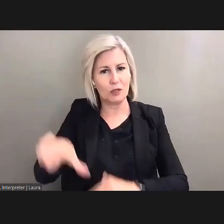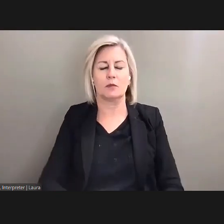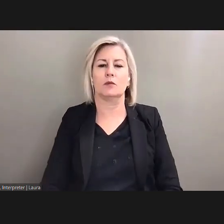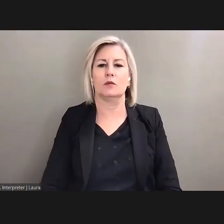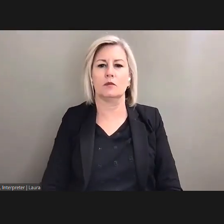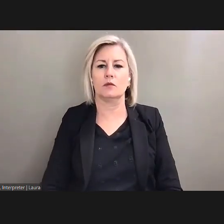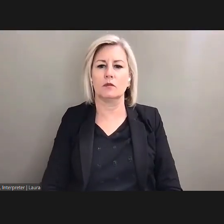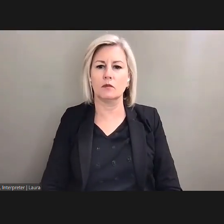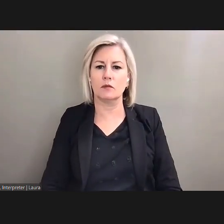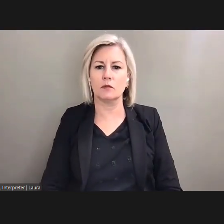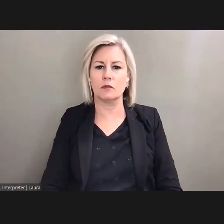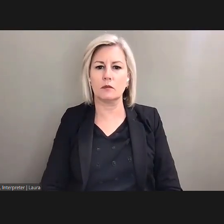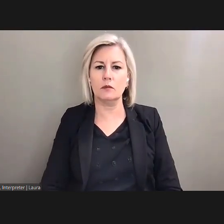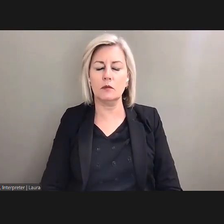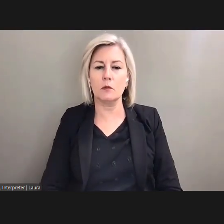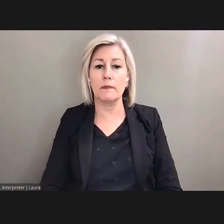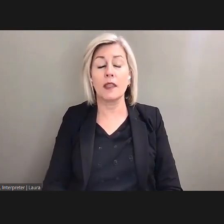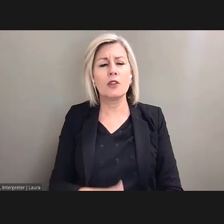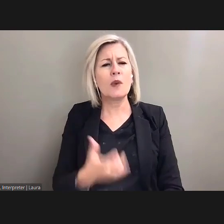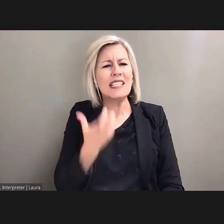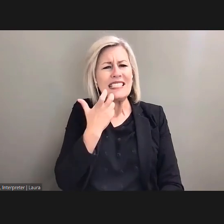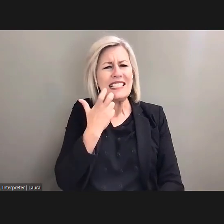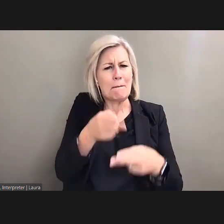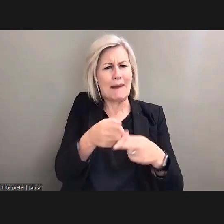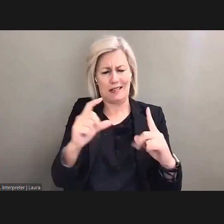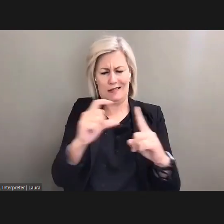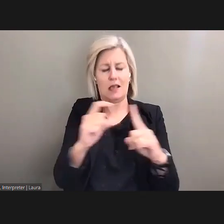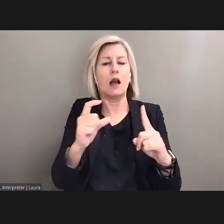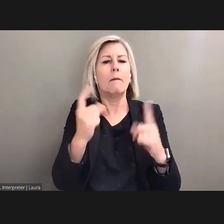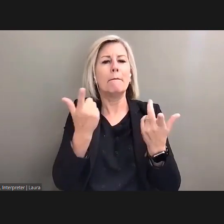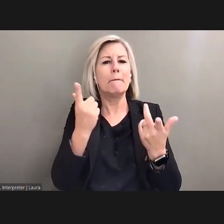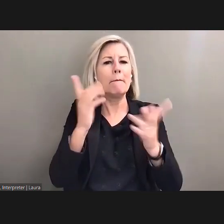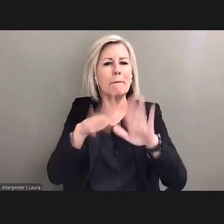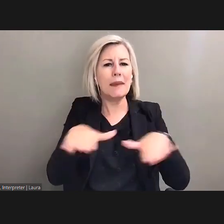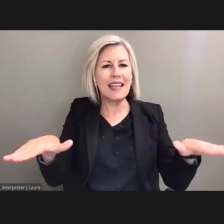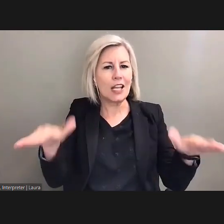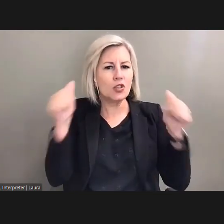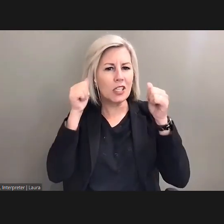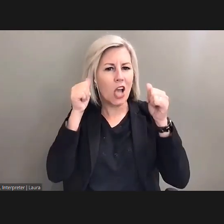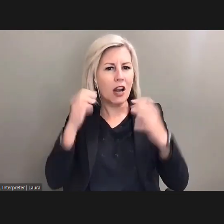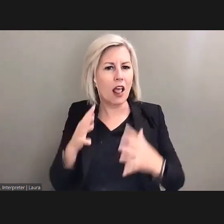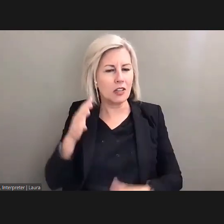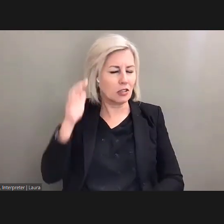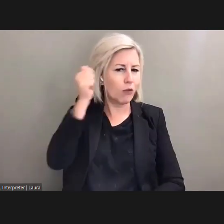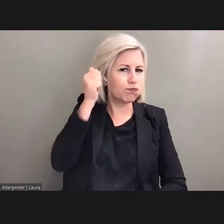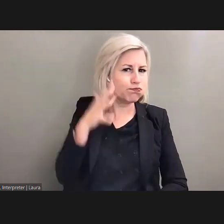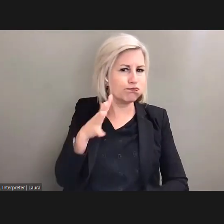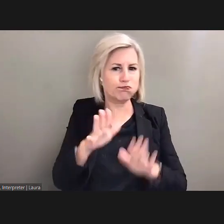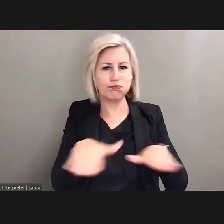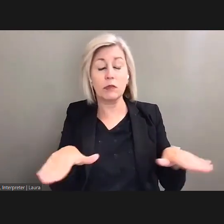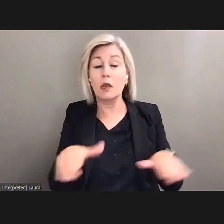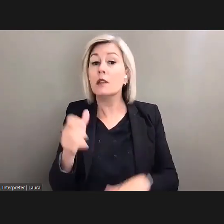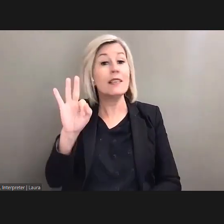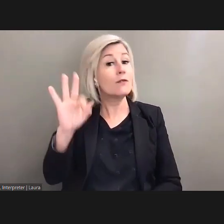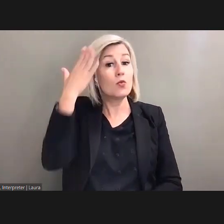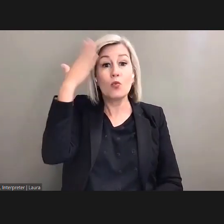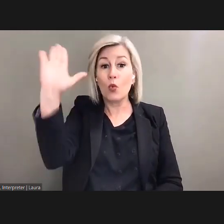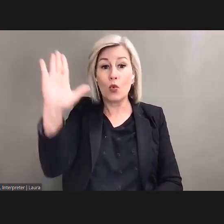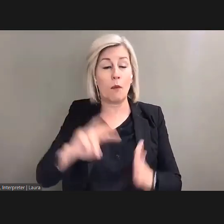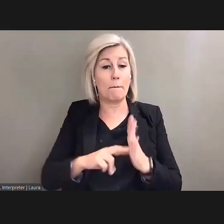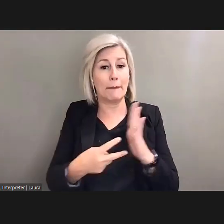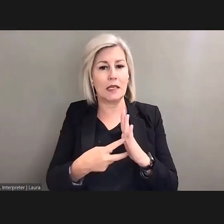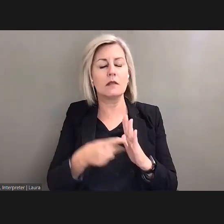So we just mentioned having a pediatric audiologist in the picture. A pediatric audiologist, if you don't know,